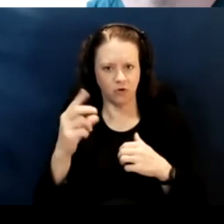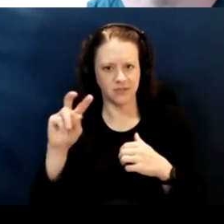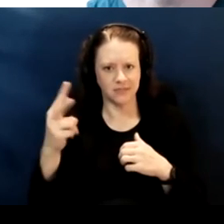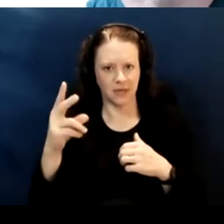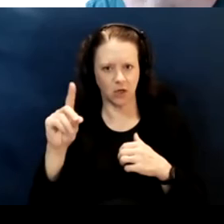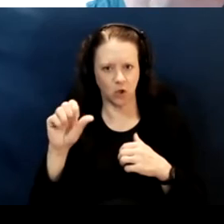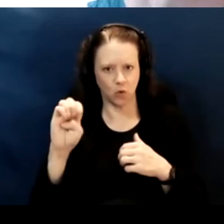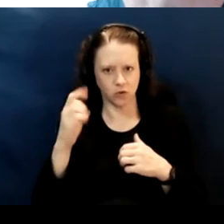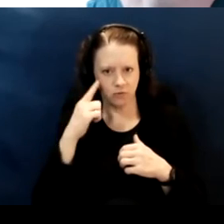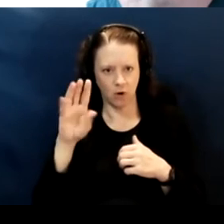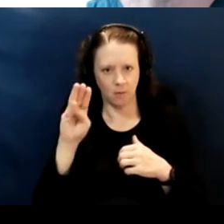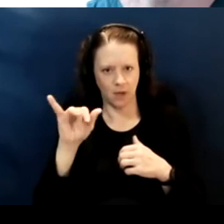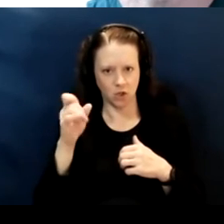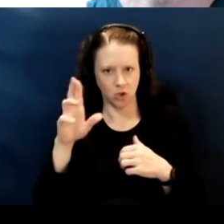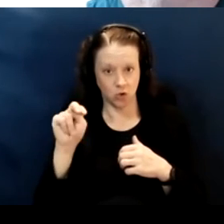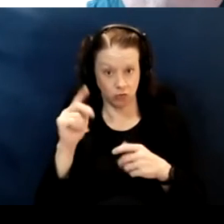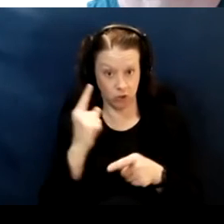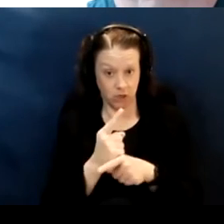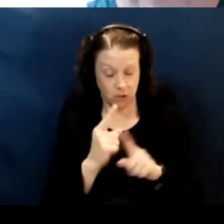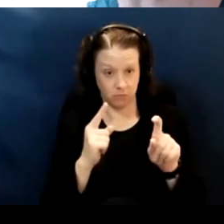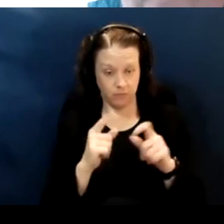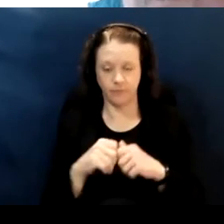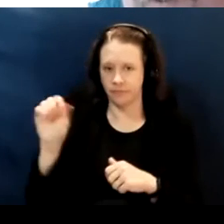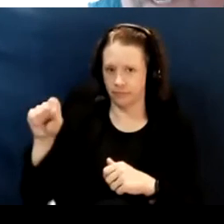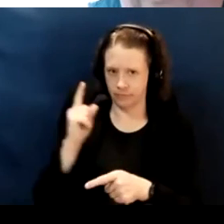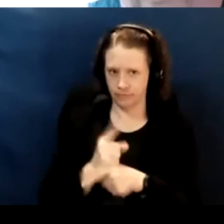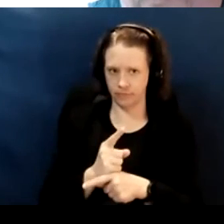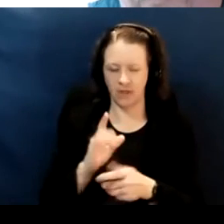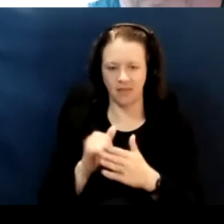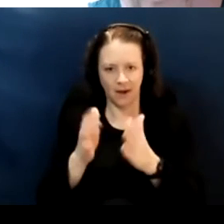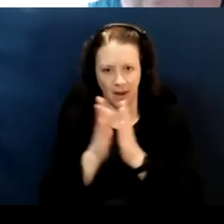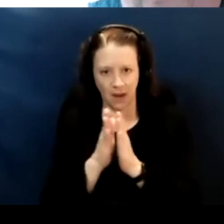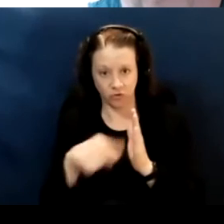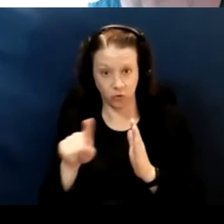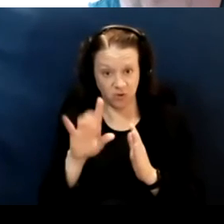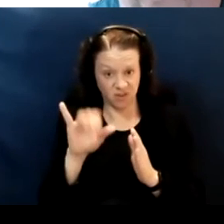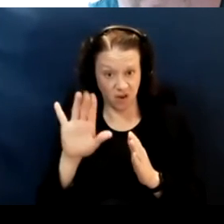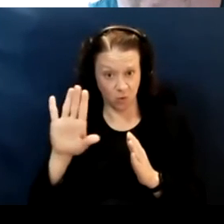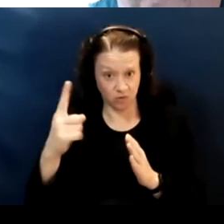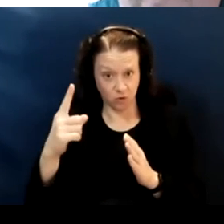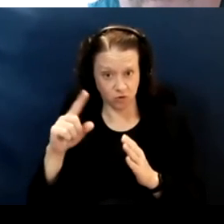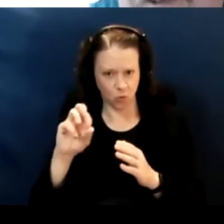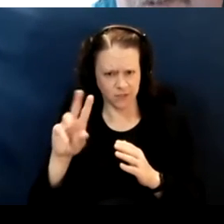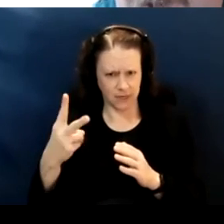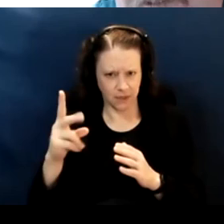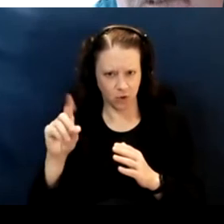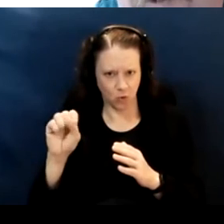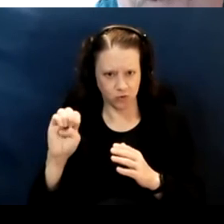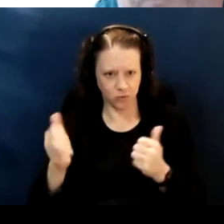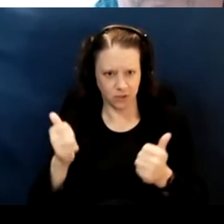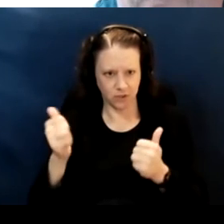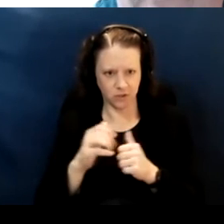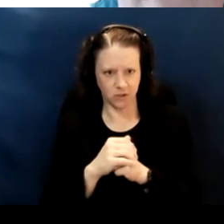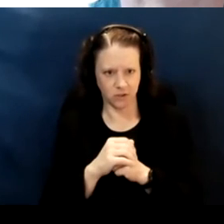Is that right? That's correct. It asks you if this is your first dose. And if- oh,